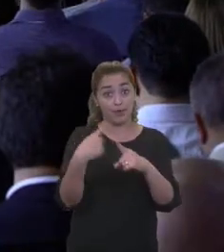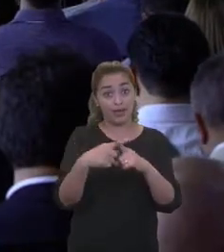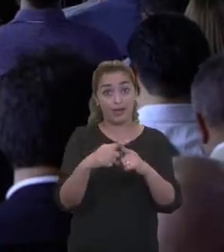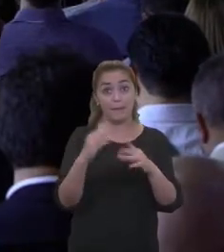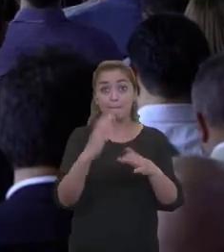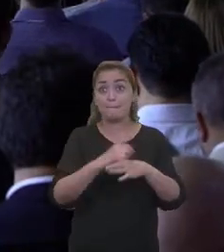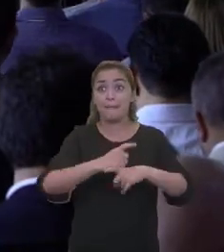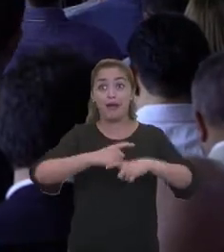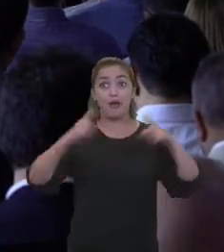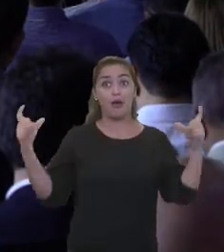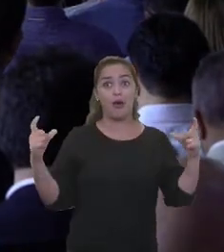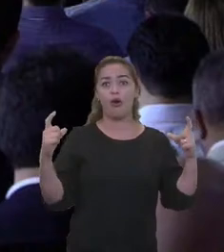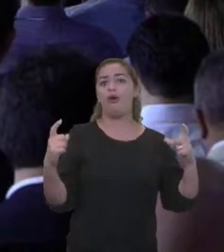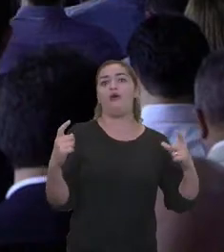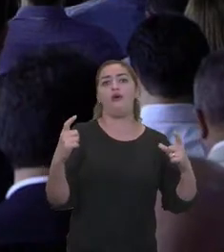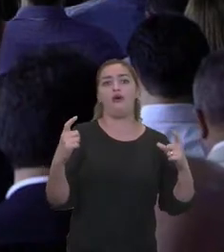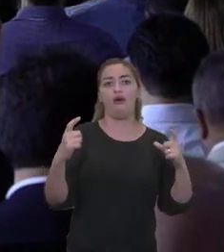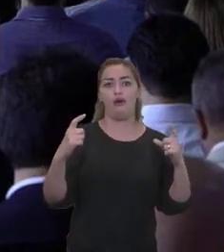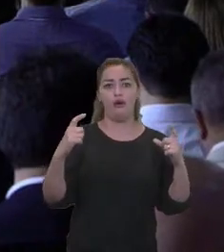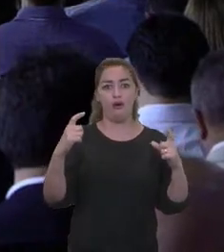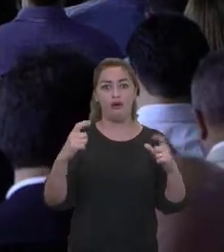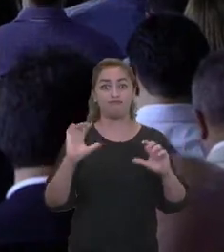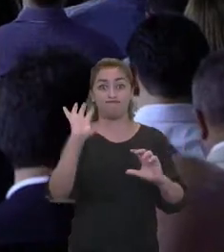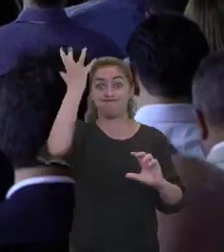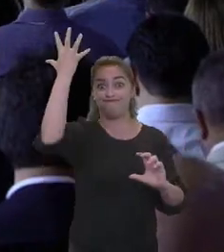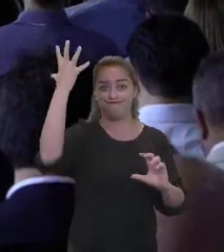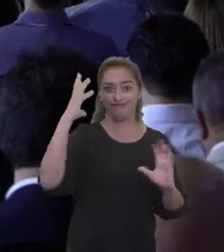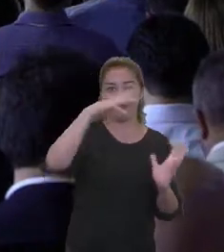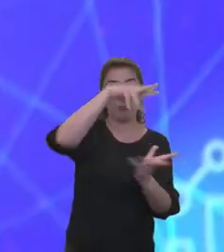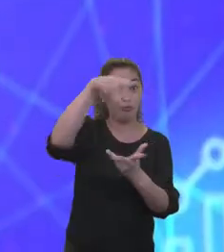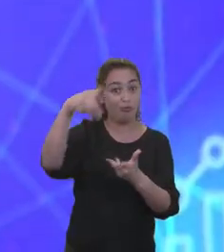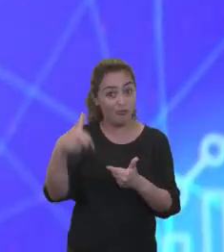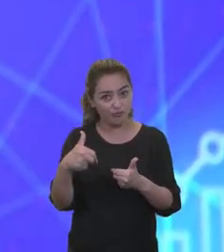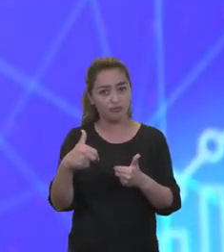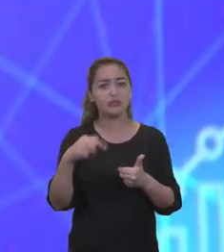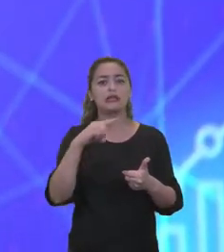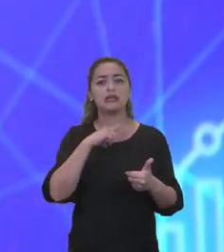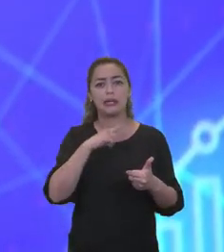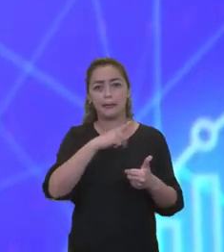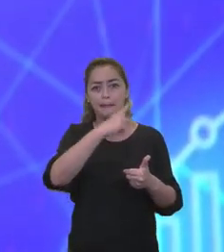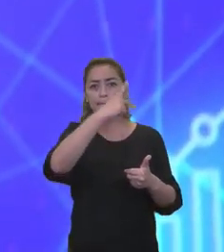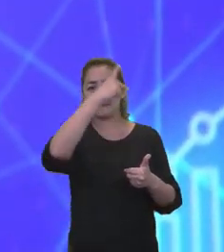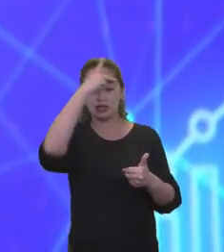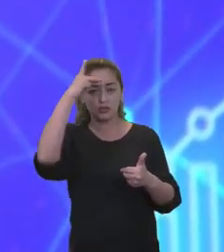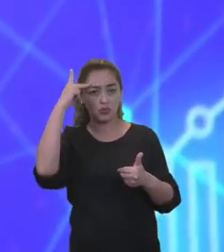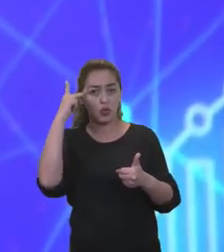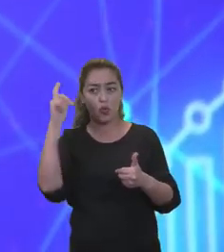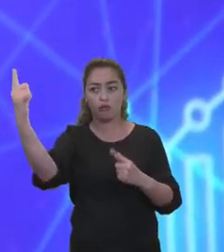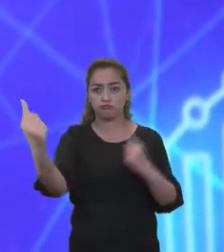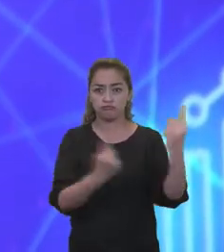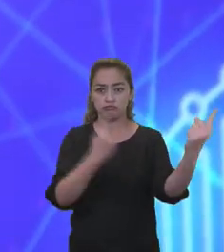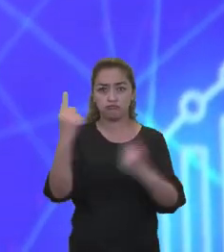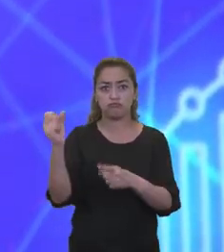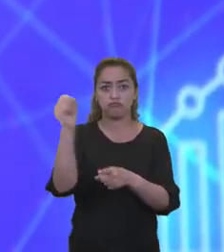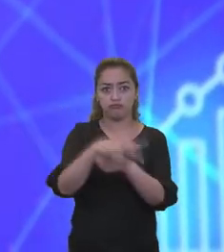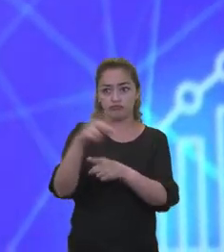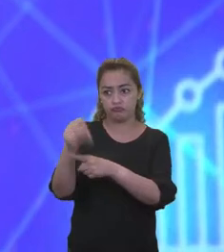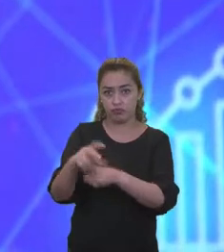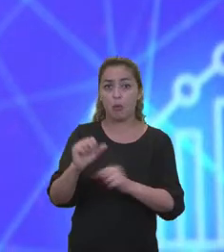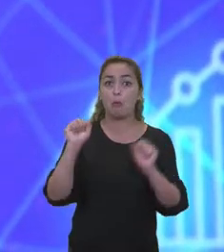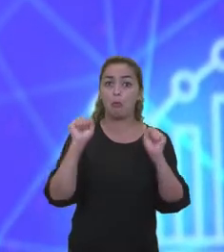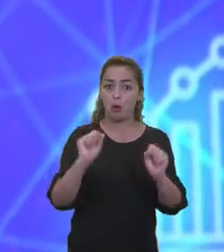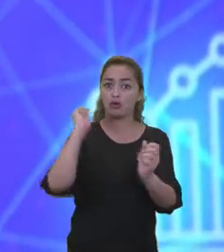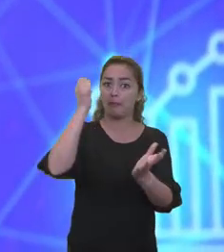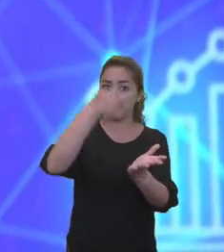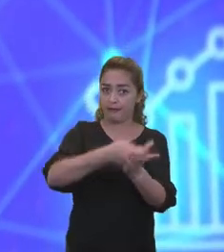world with 5G. Well, anyways, but it's to an audience that can pay that ticket. The end